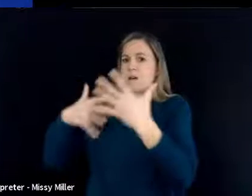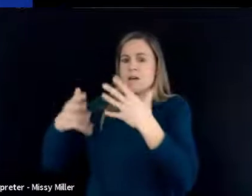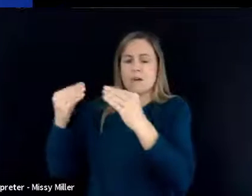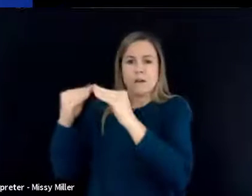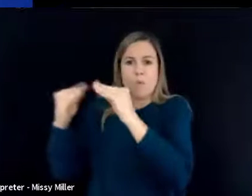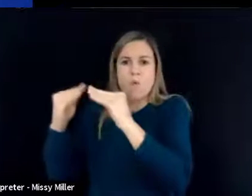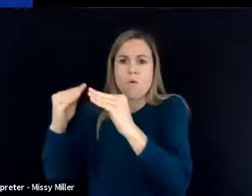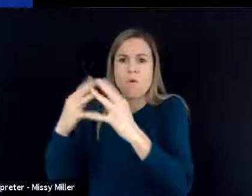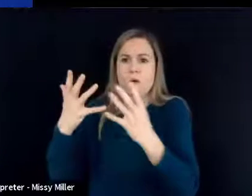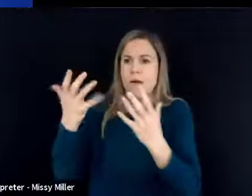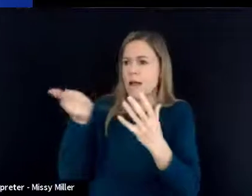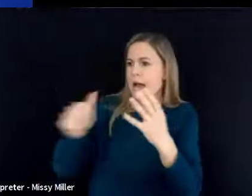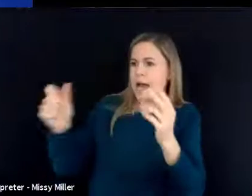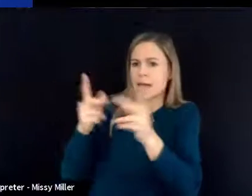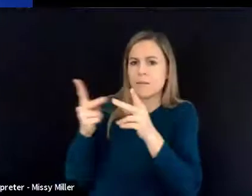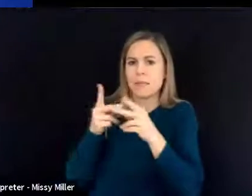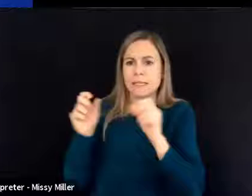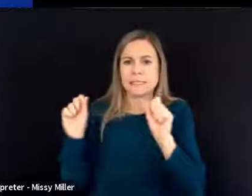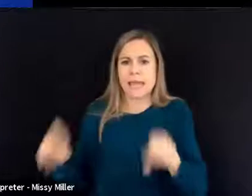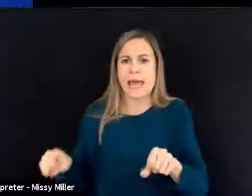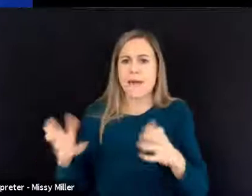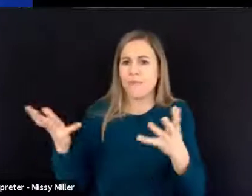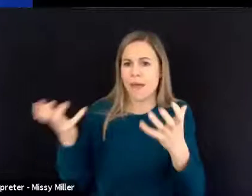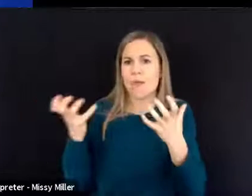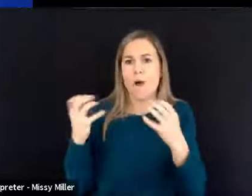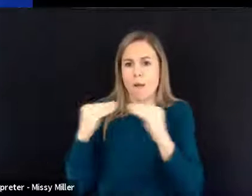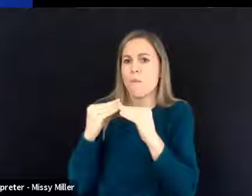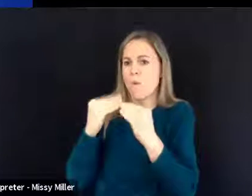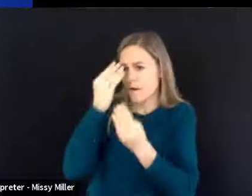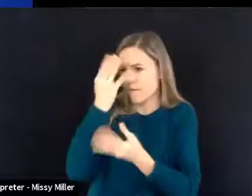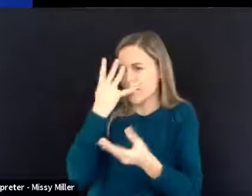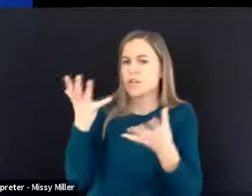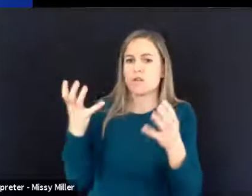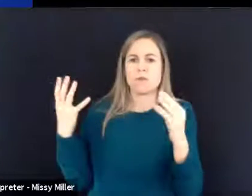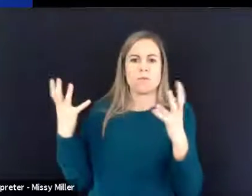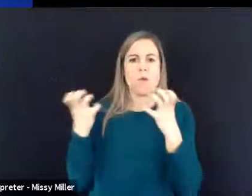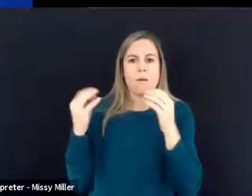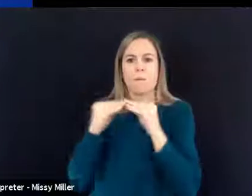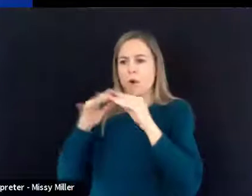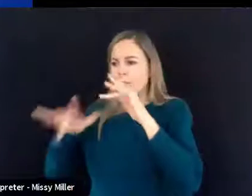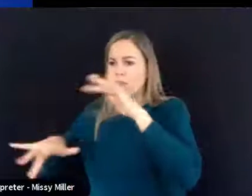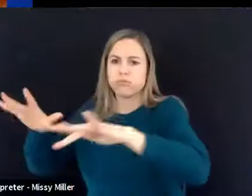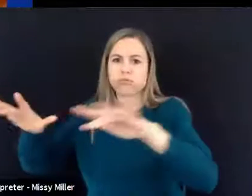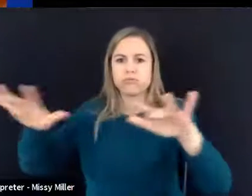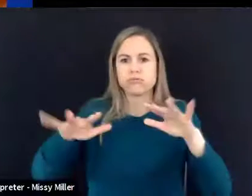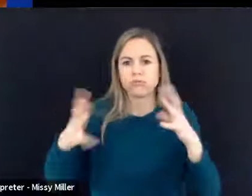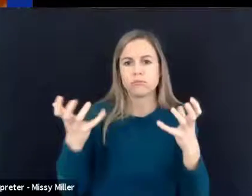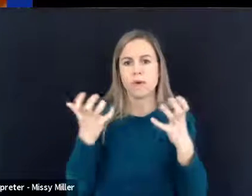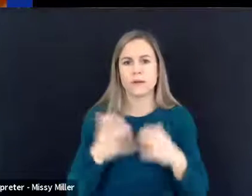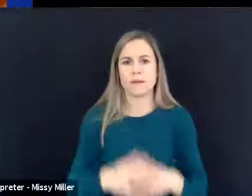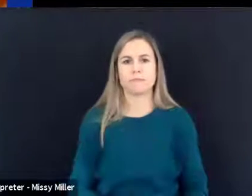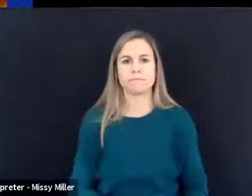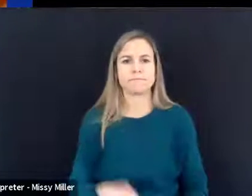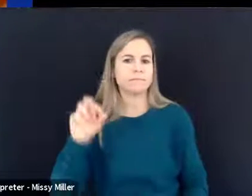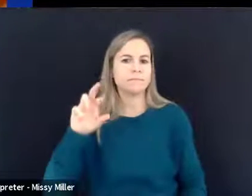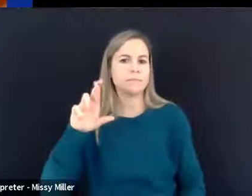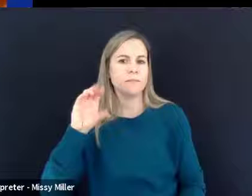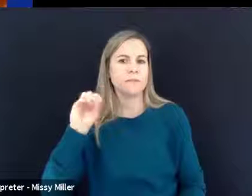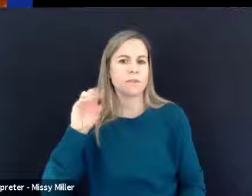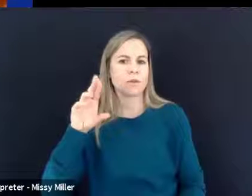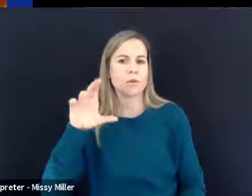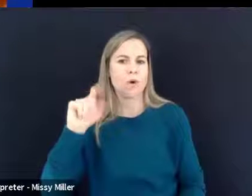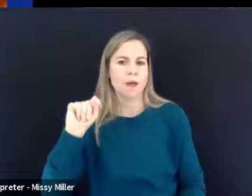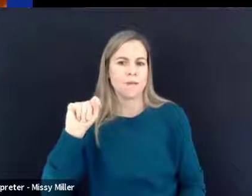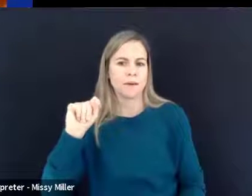any place they can get it. So it's important that we remember that. Next one. This is Robert. Let's go ahead and pause and do